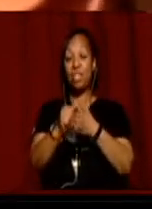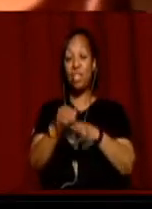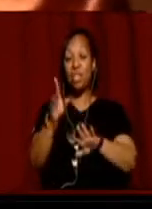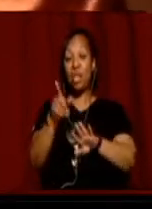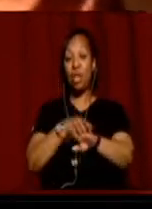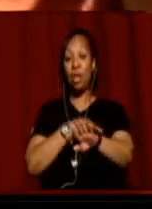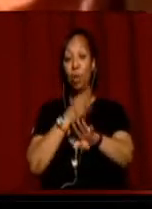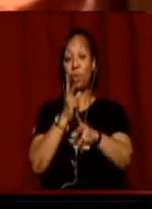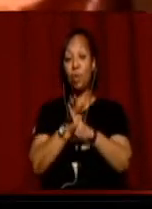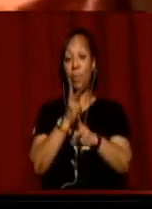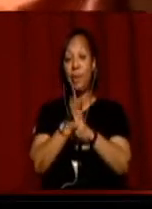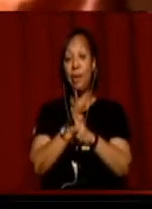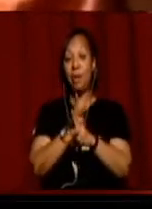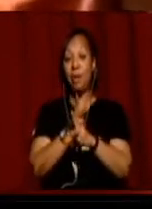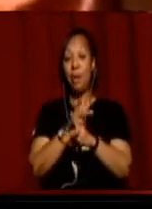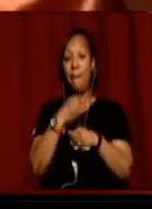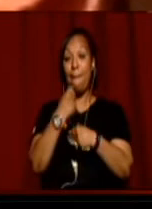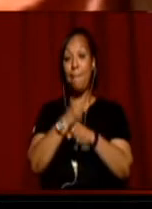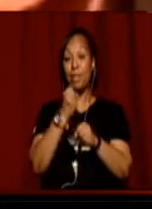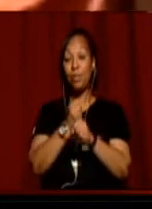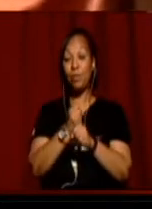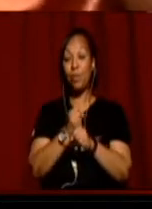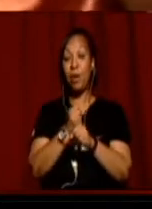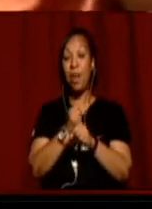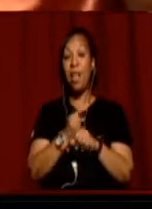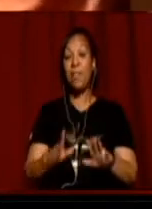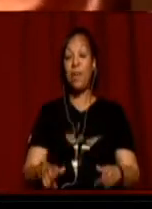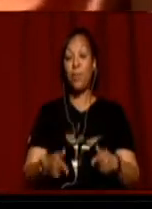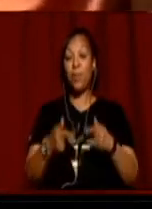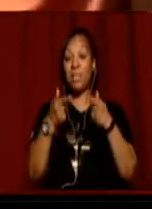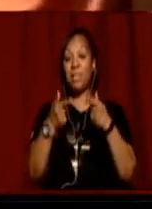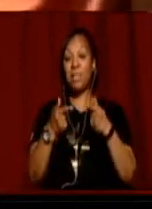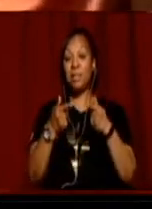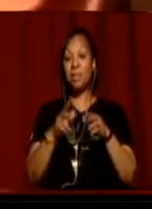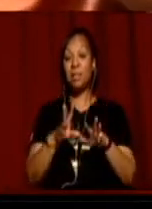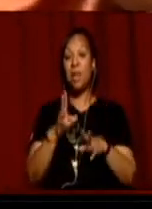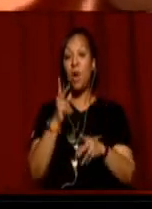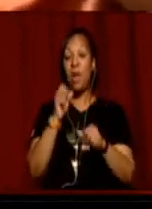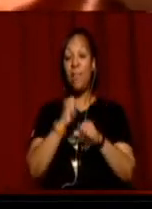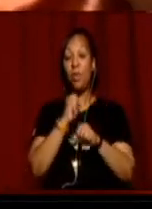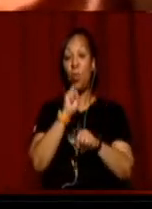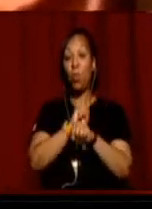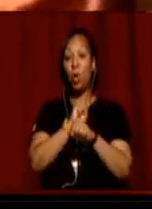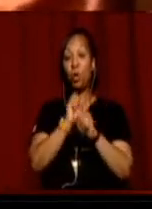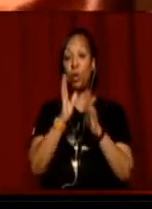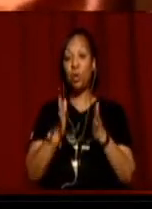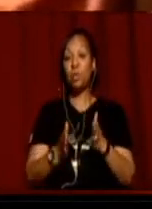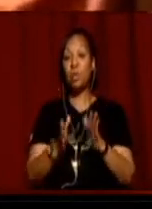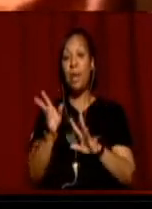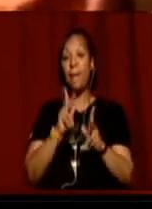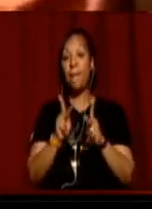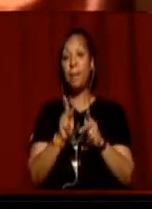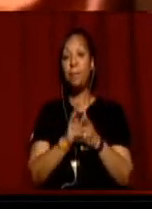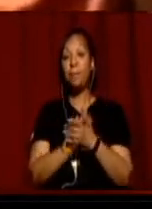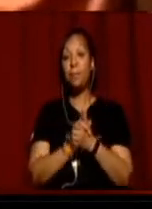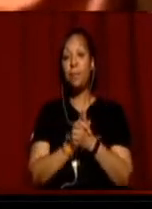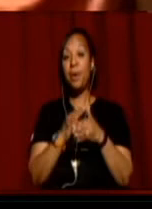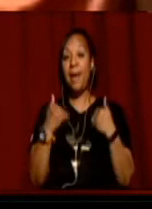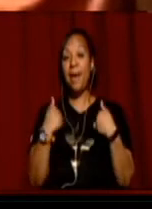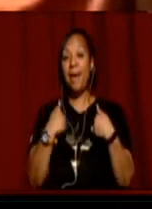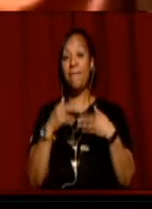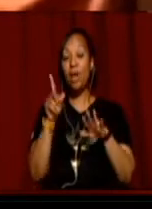facilities ensure that residents are tested, but all staff also need to be tested. Also, people that